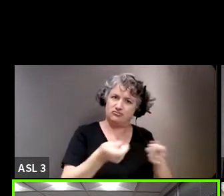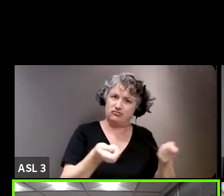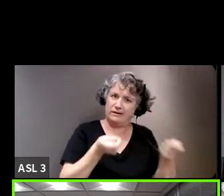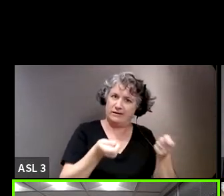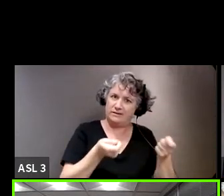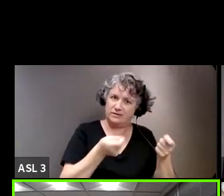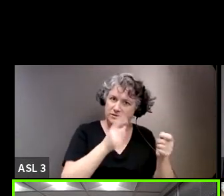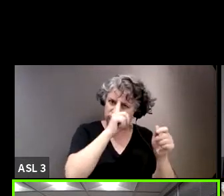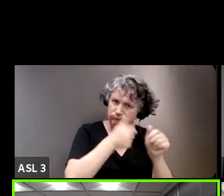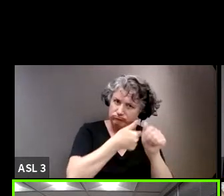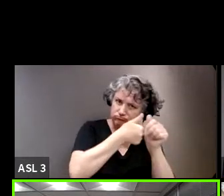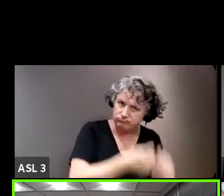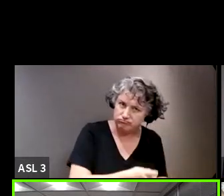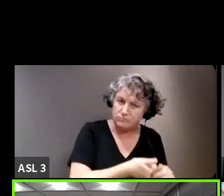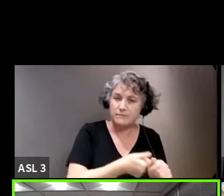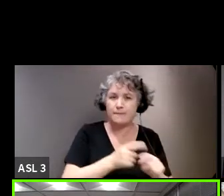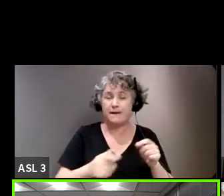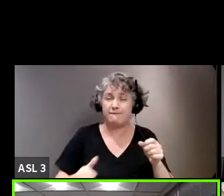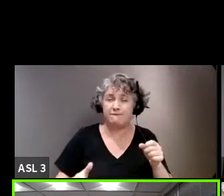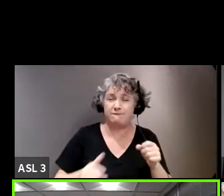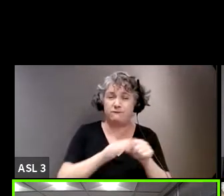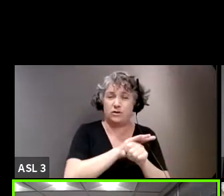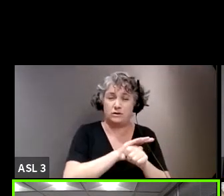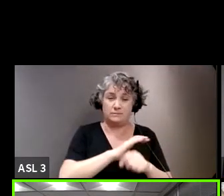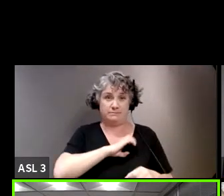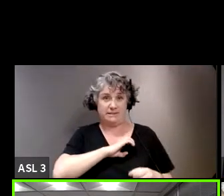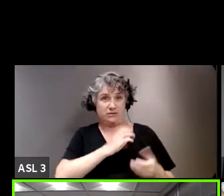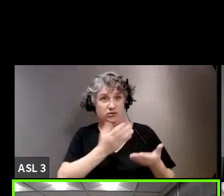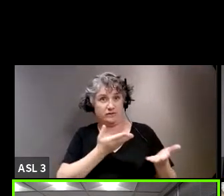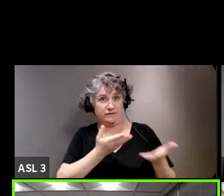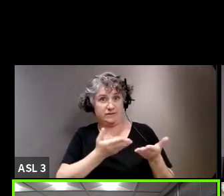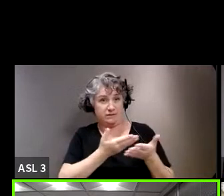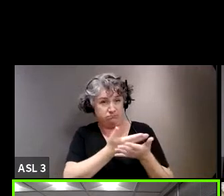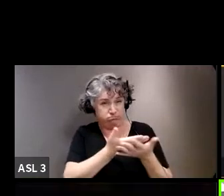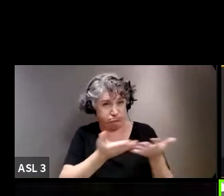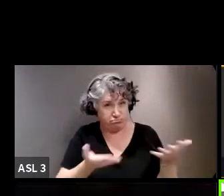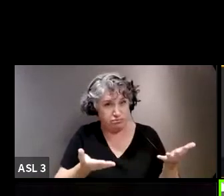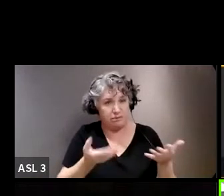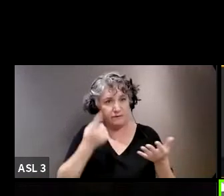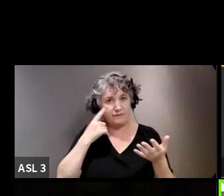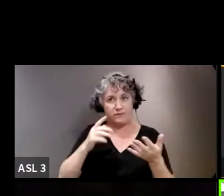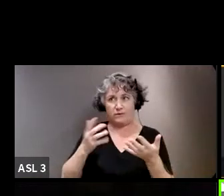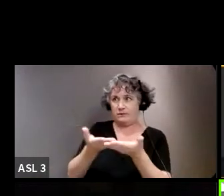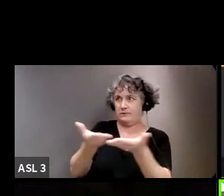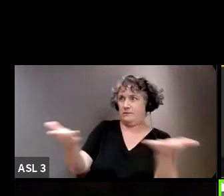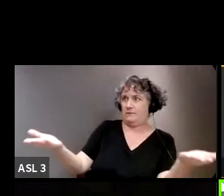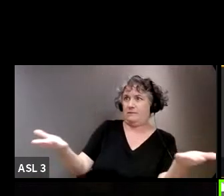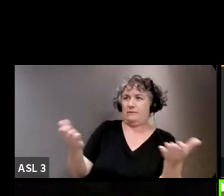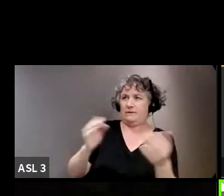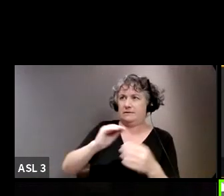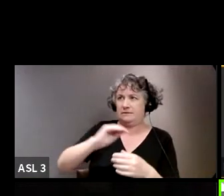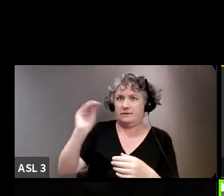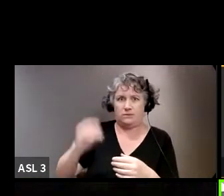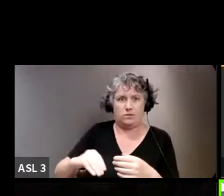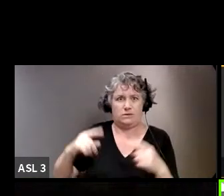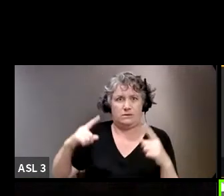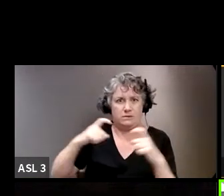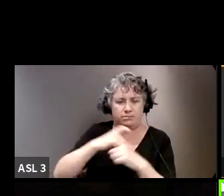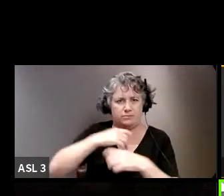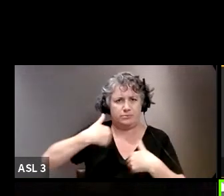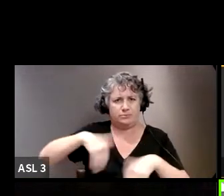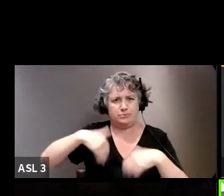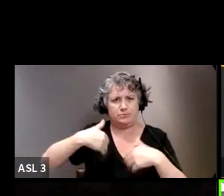not to say we're providing the full range of police services that a city of this size and complexity actually needs at a level on an ongoing